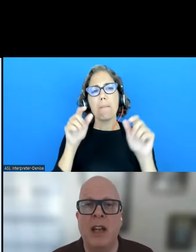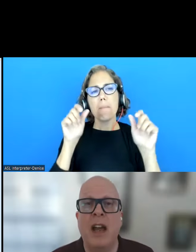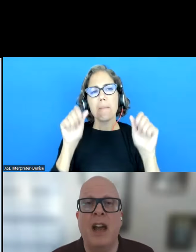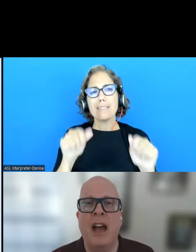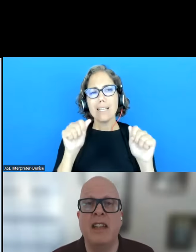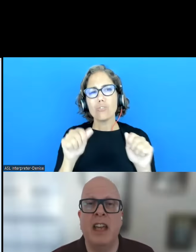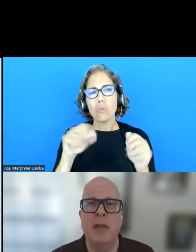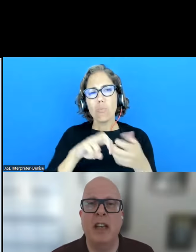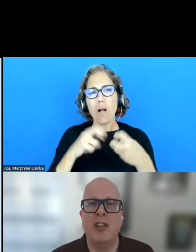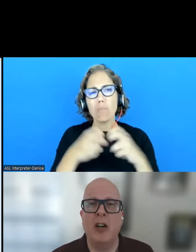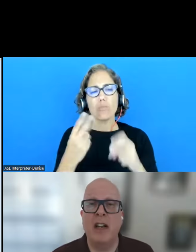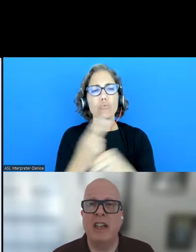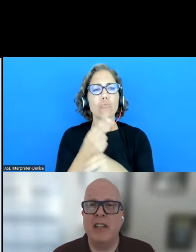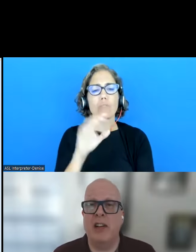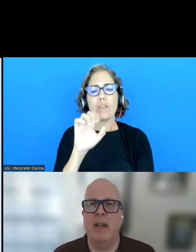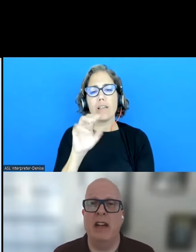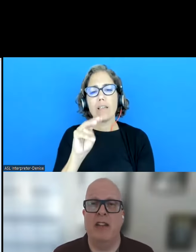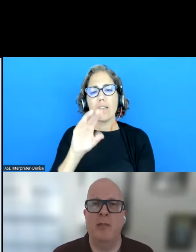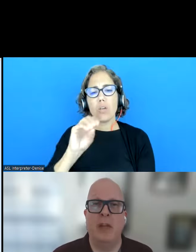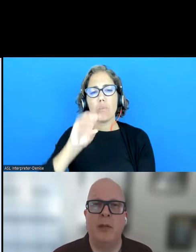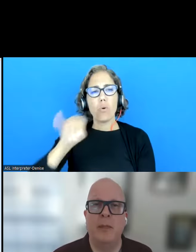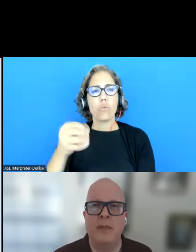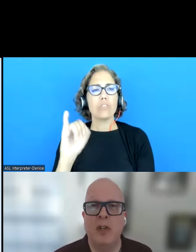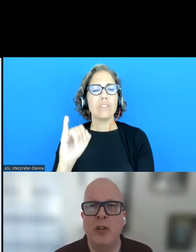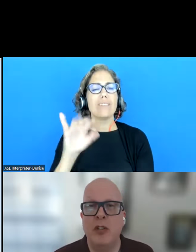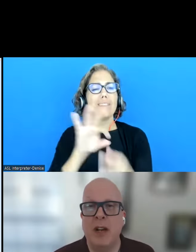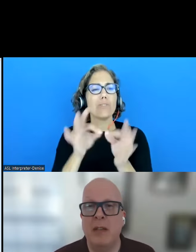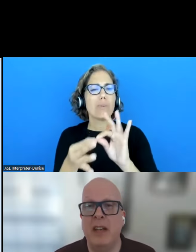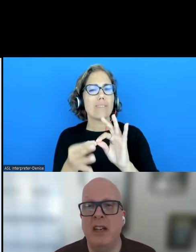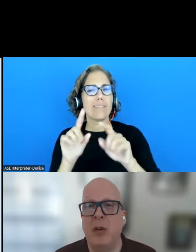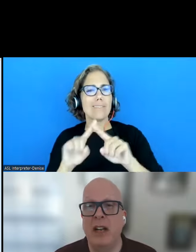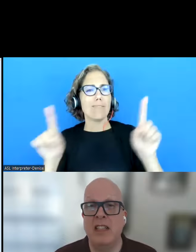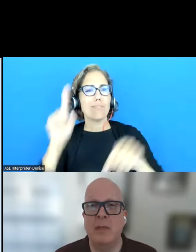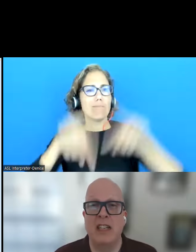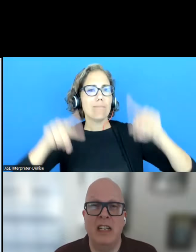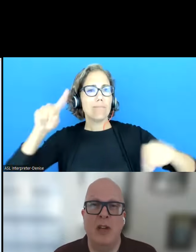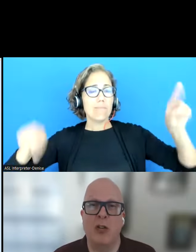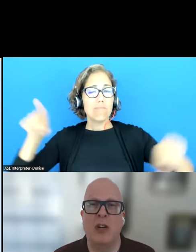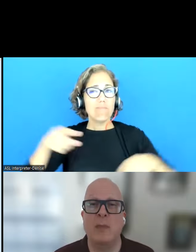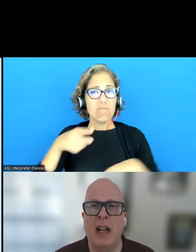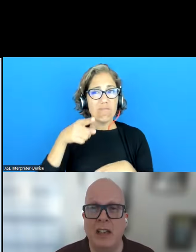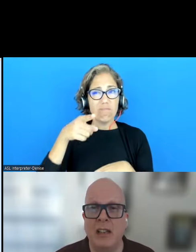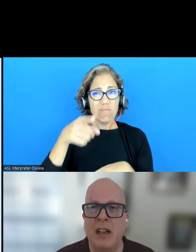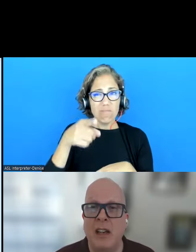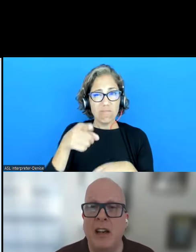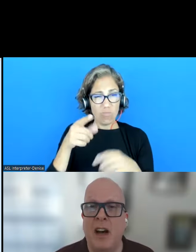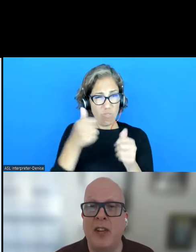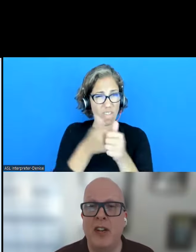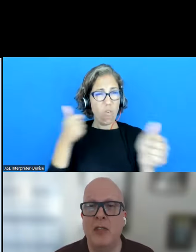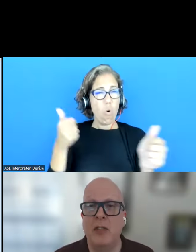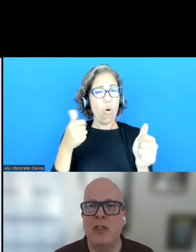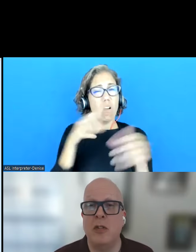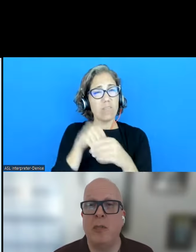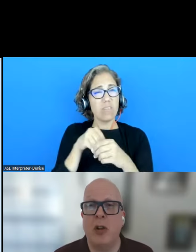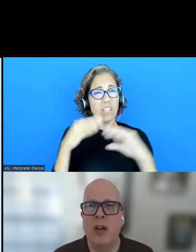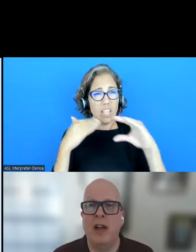use, as they can be interpreted differently by different people. Would you recommend avoiding symbols in email correspondence? Often